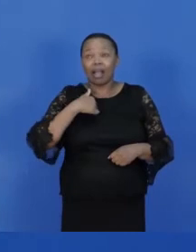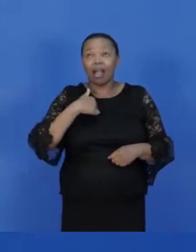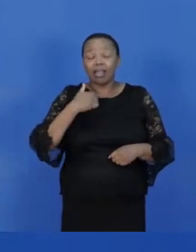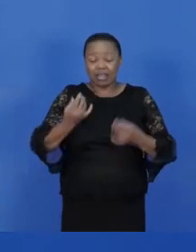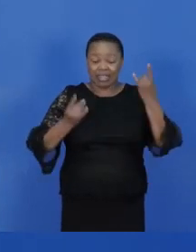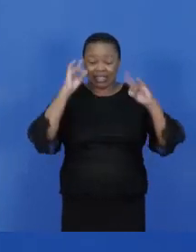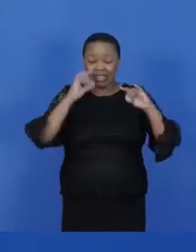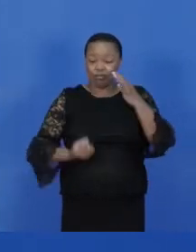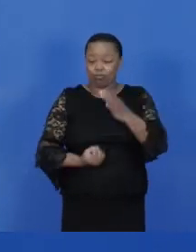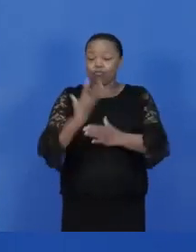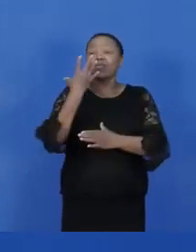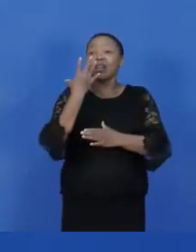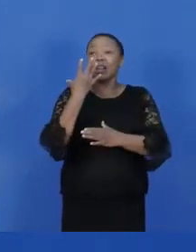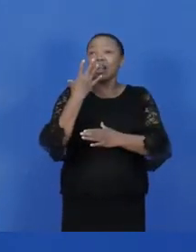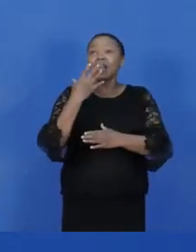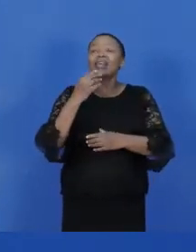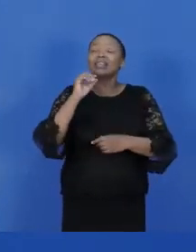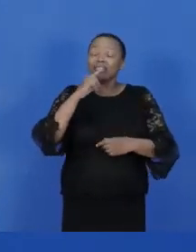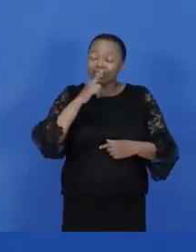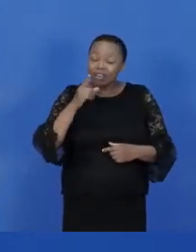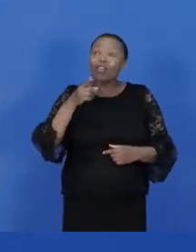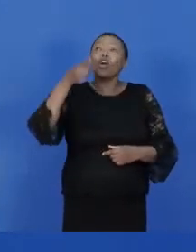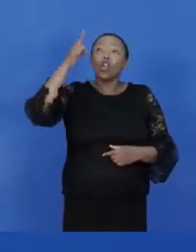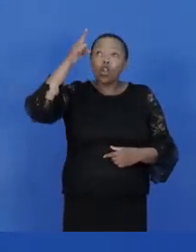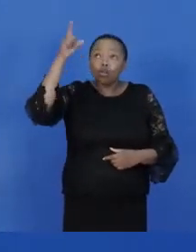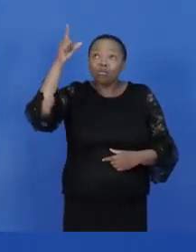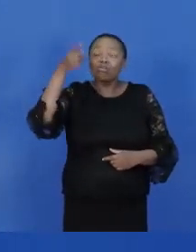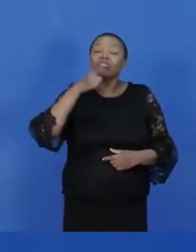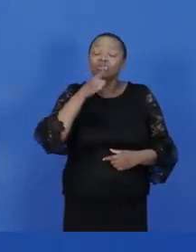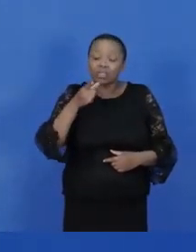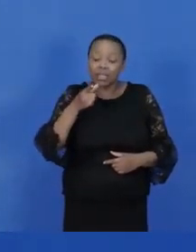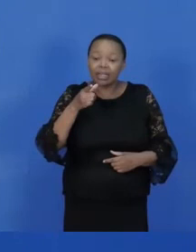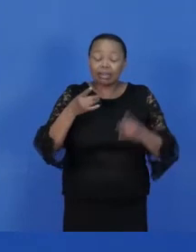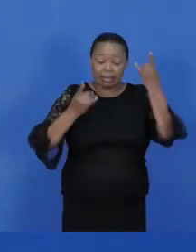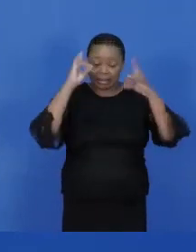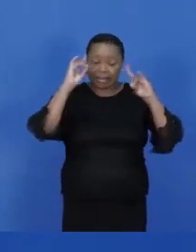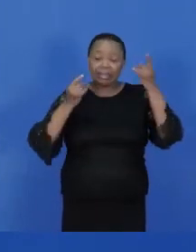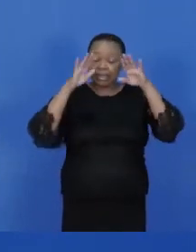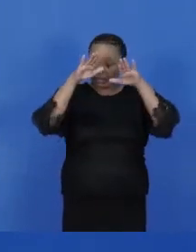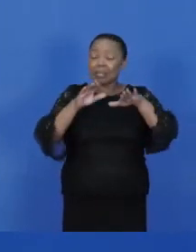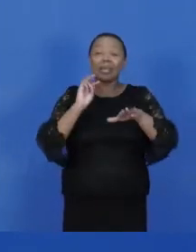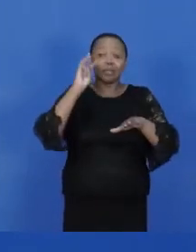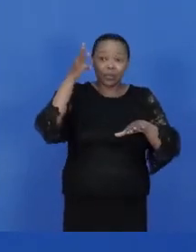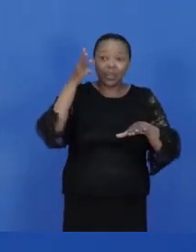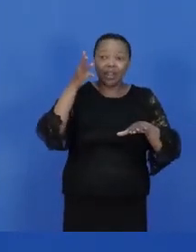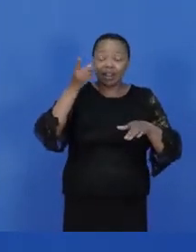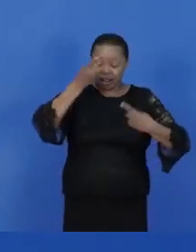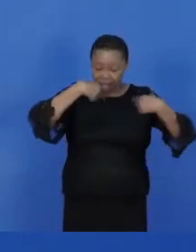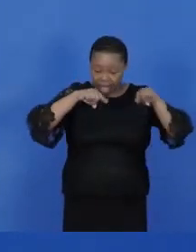and I will satisfy its poor with food. Lord, you said you will bless this city. Bless this city. Bless us. Bless me in this